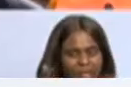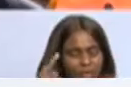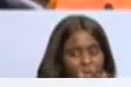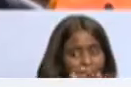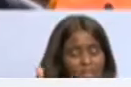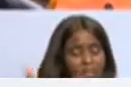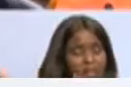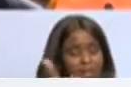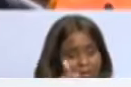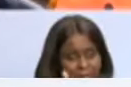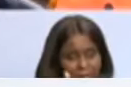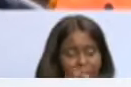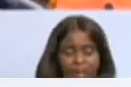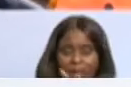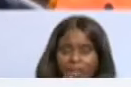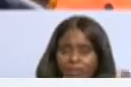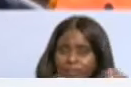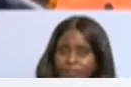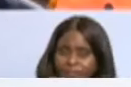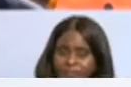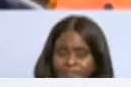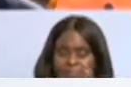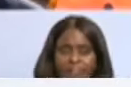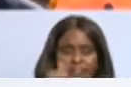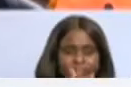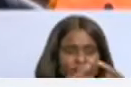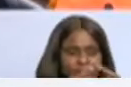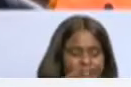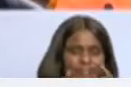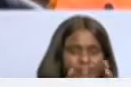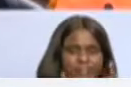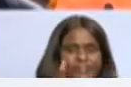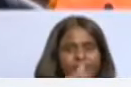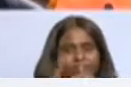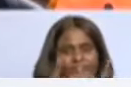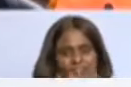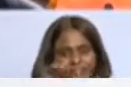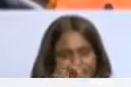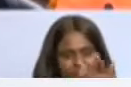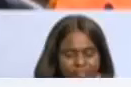achieved through engaging strategic trading partners in order to remove